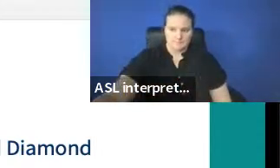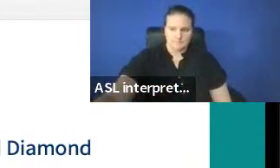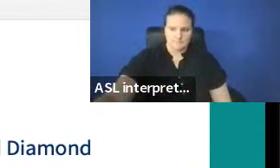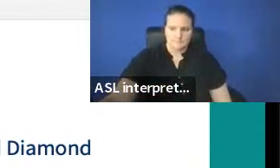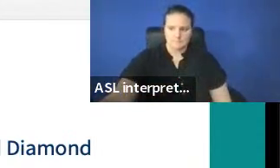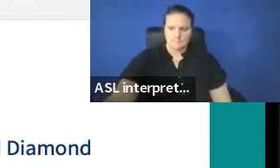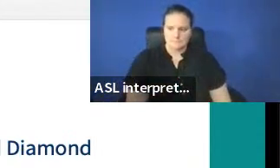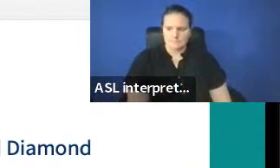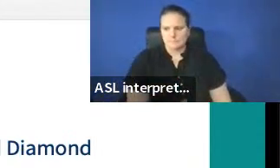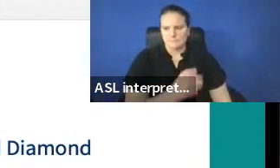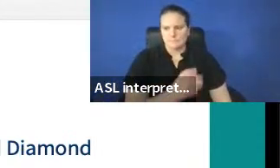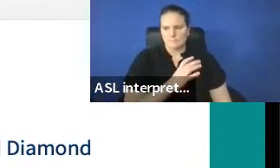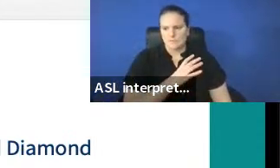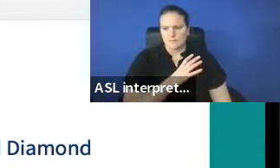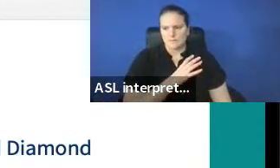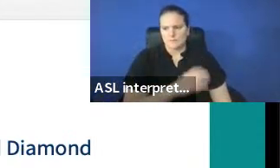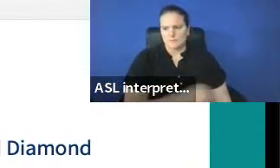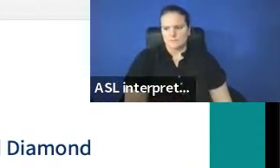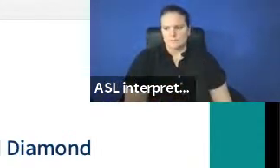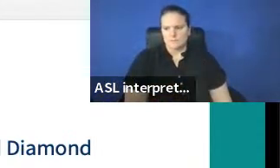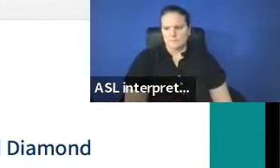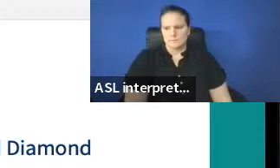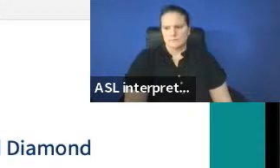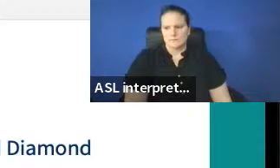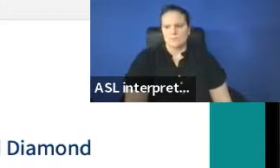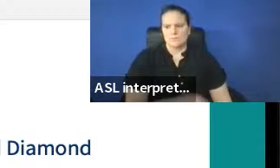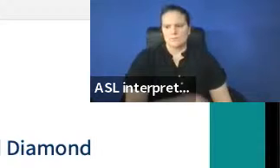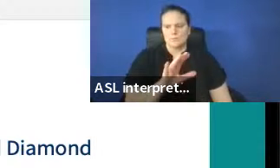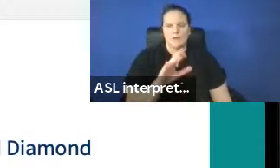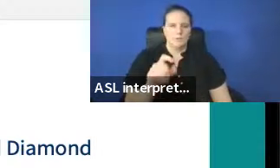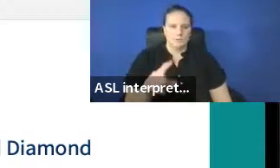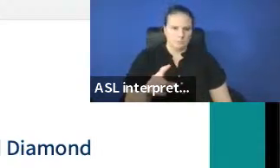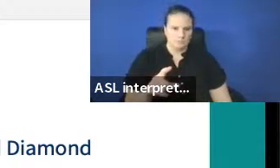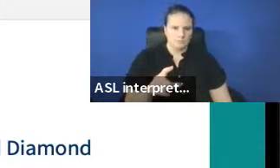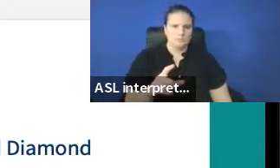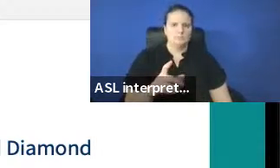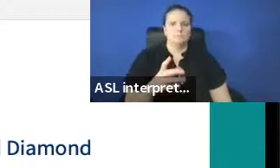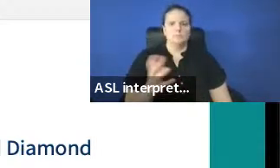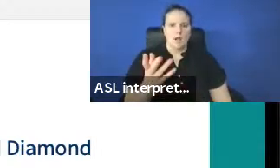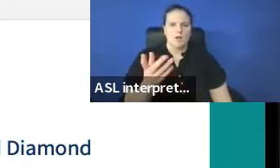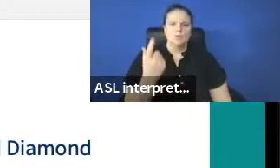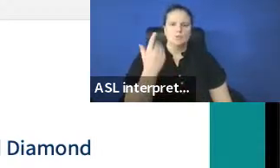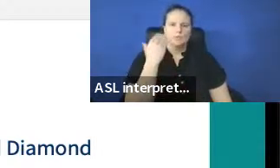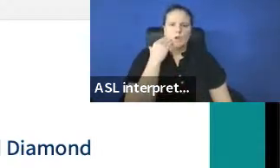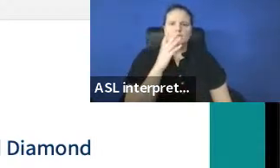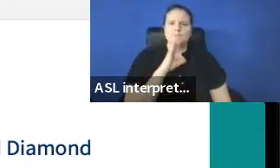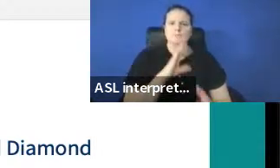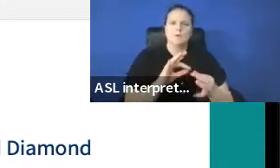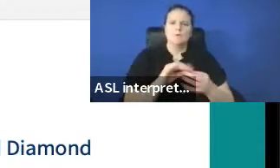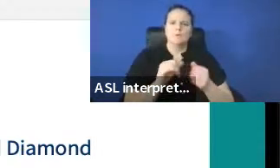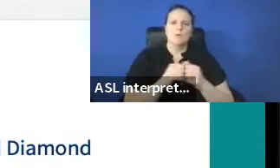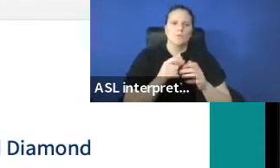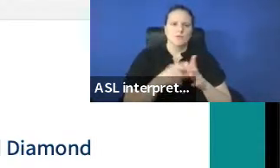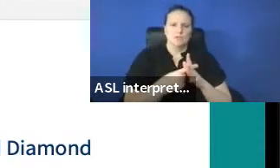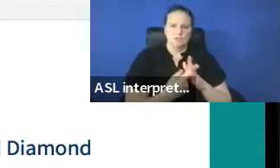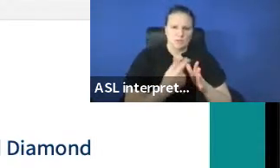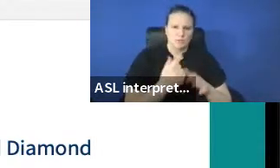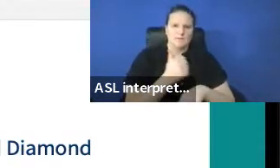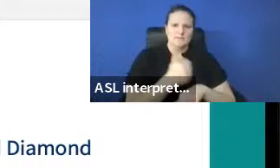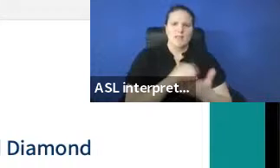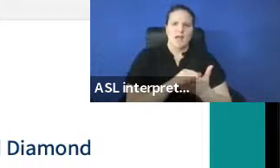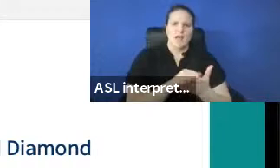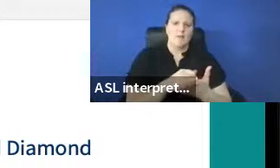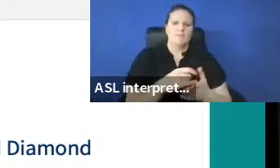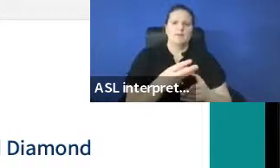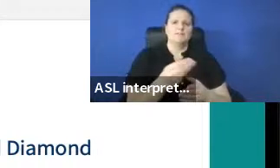Great question, Tom. As you know, I think I spoke with you initially when we set these up several